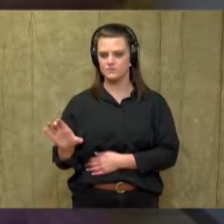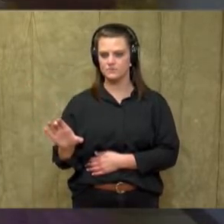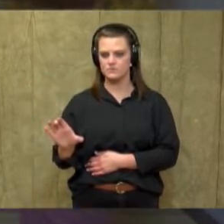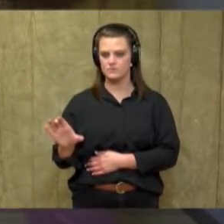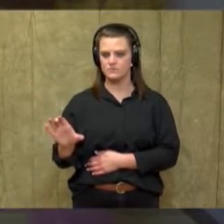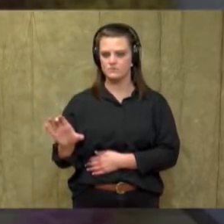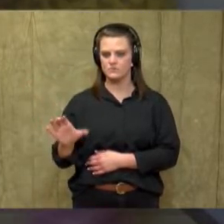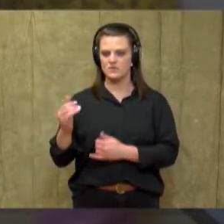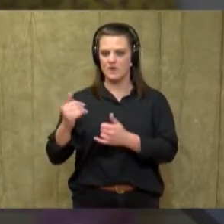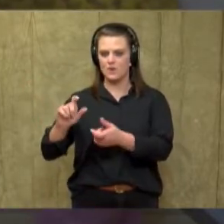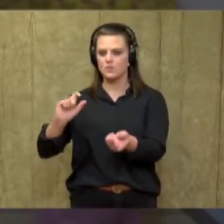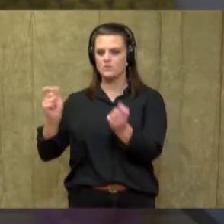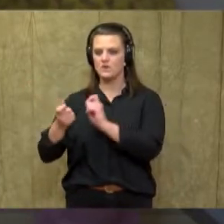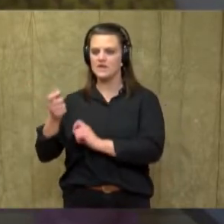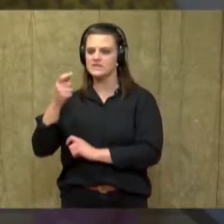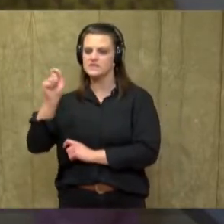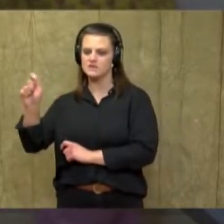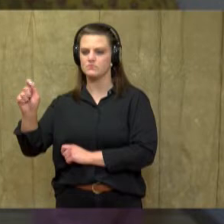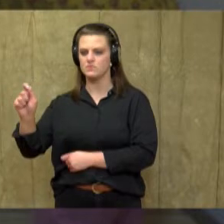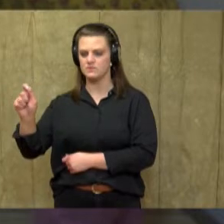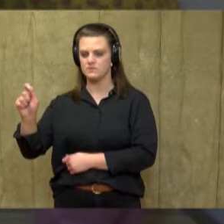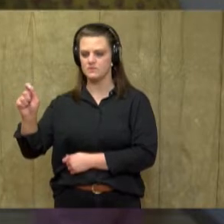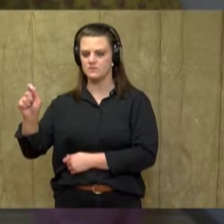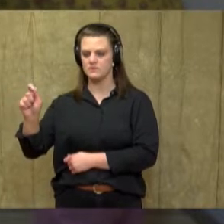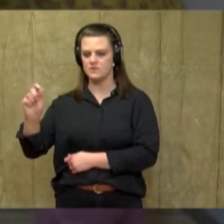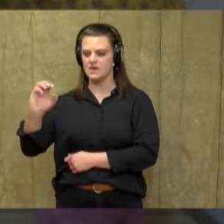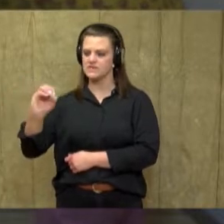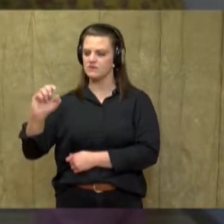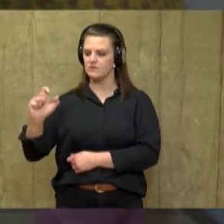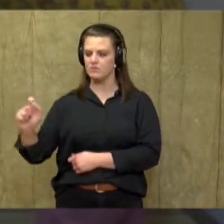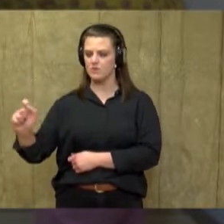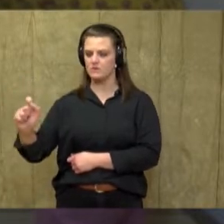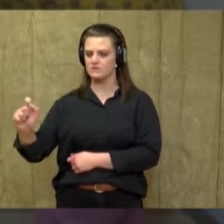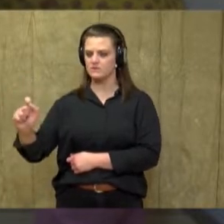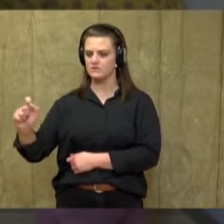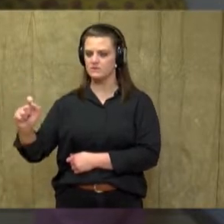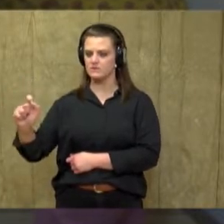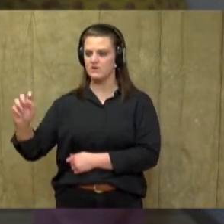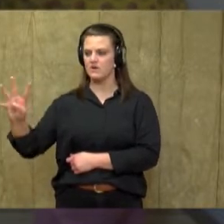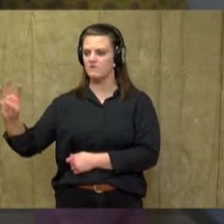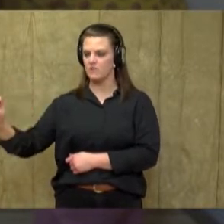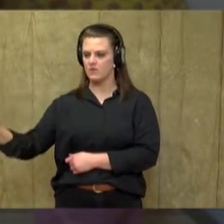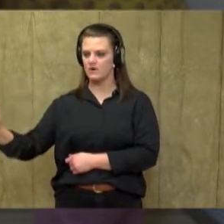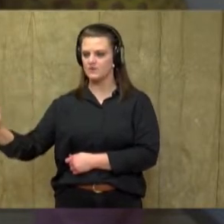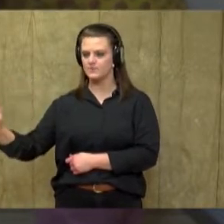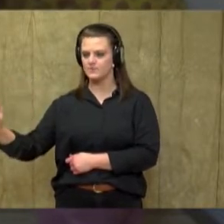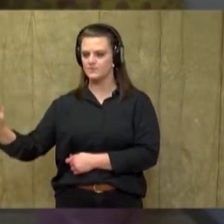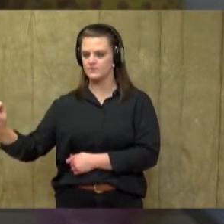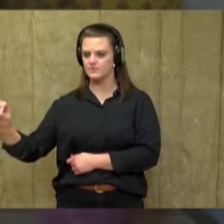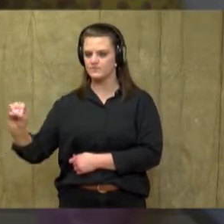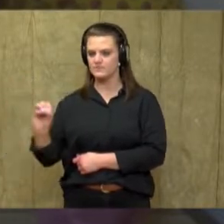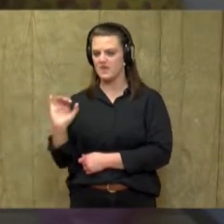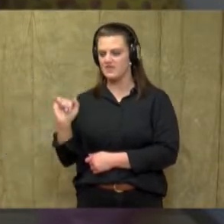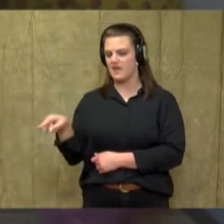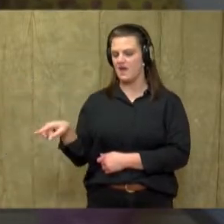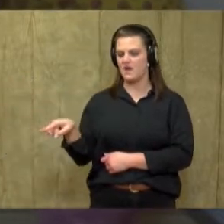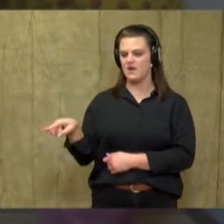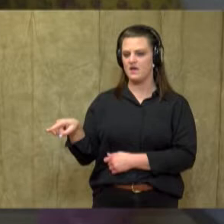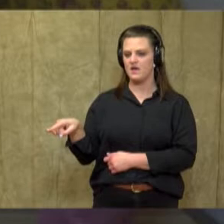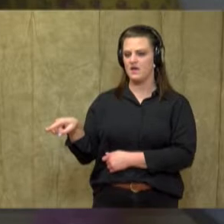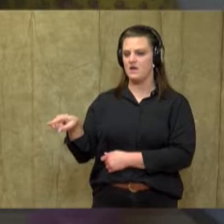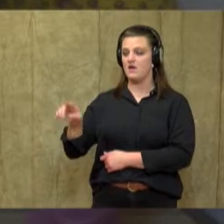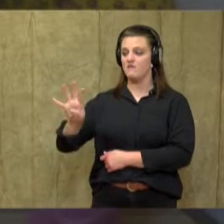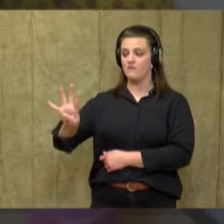And so for my decimal, I would write 0.40. This would be my